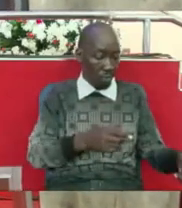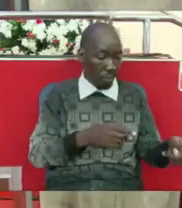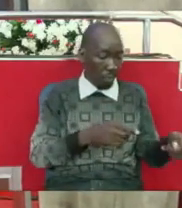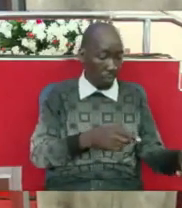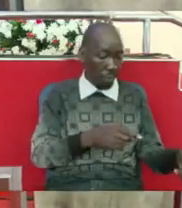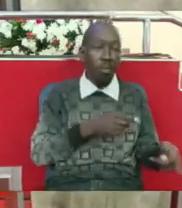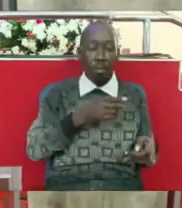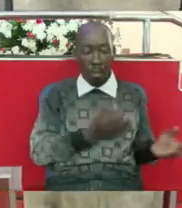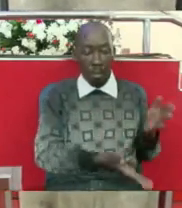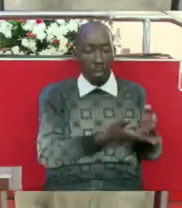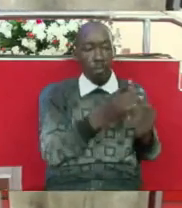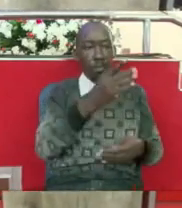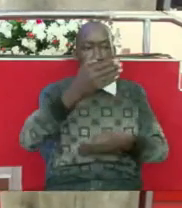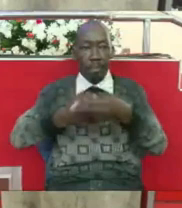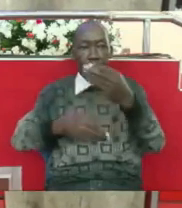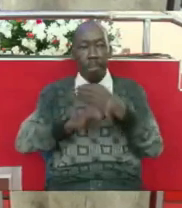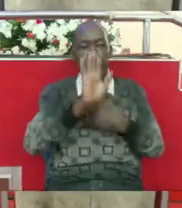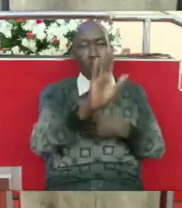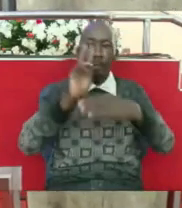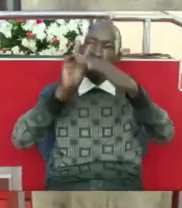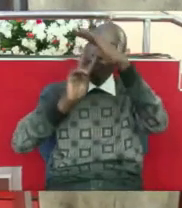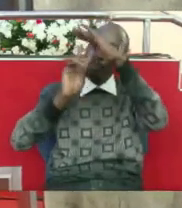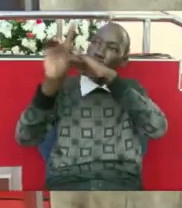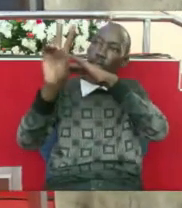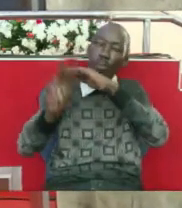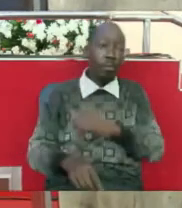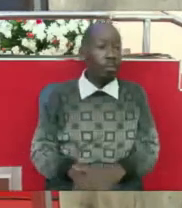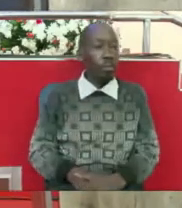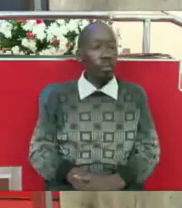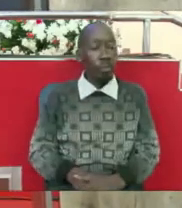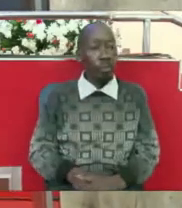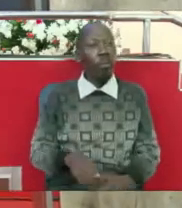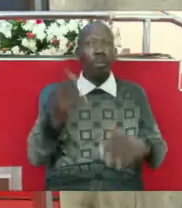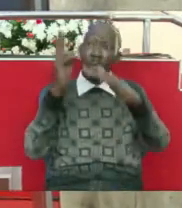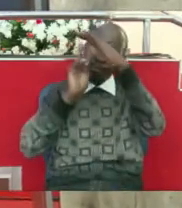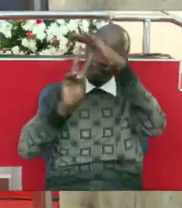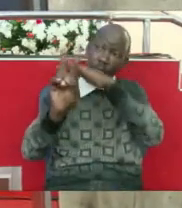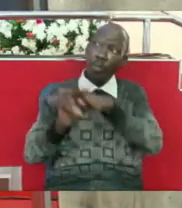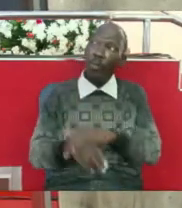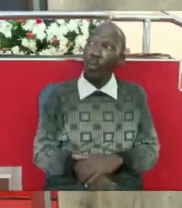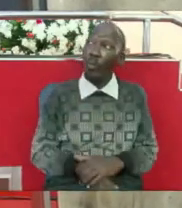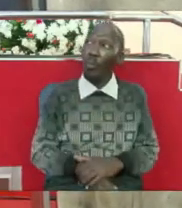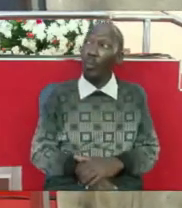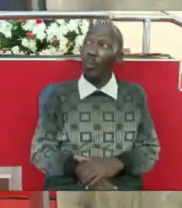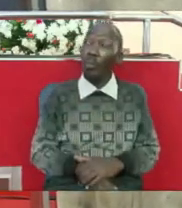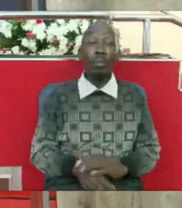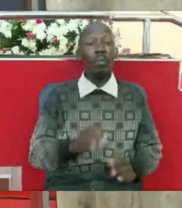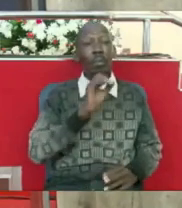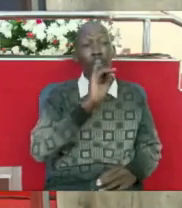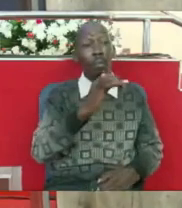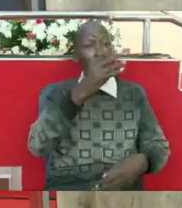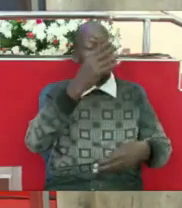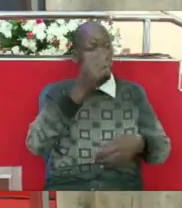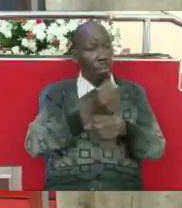vision. Ili ukaweza kujenga maono yako. And the vision. Na maono ile. Is made up